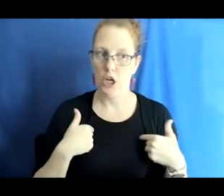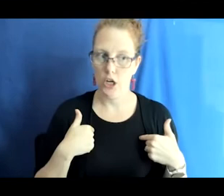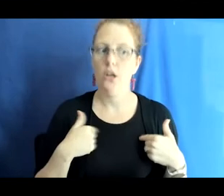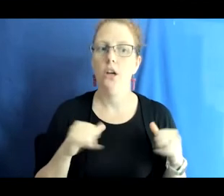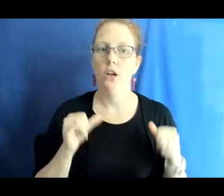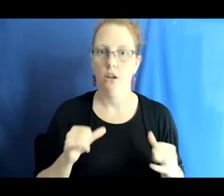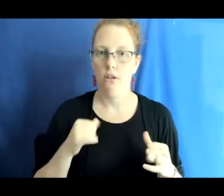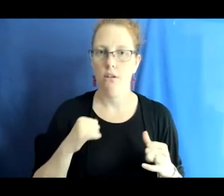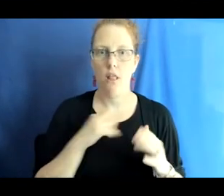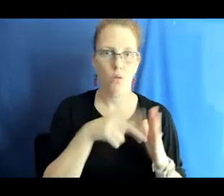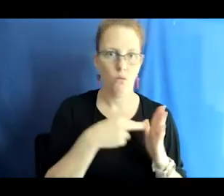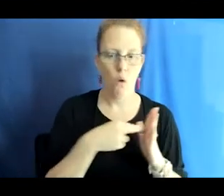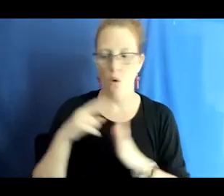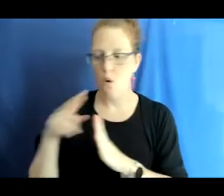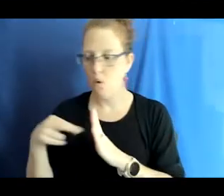difficult,